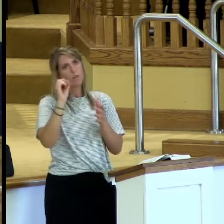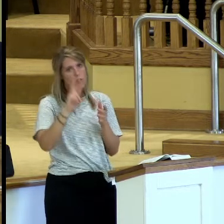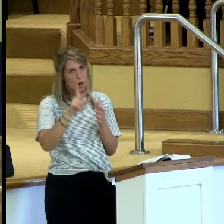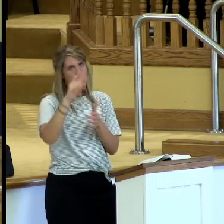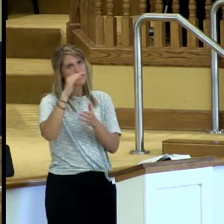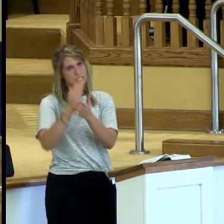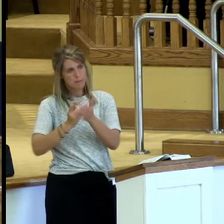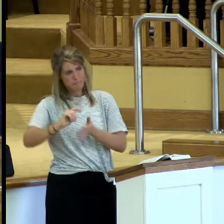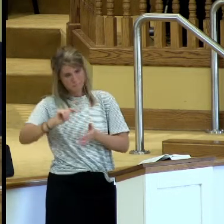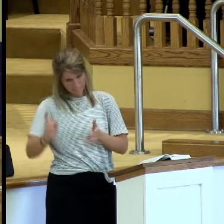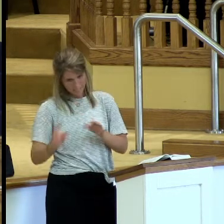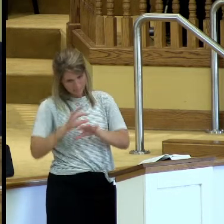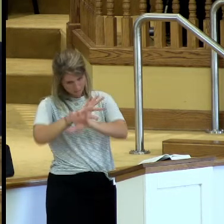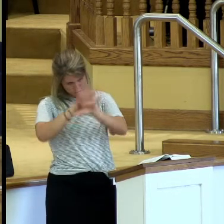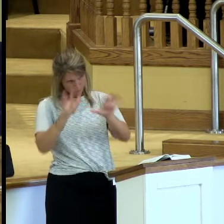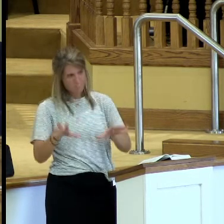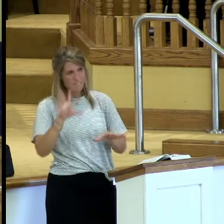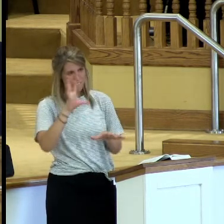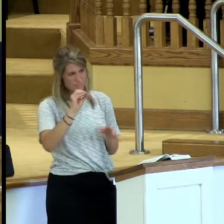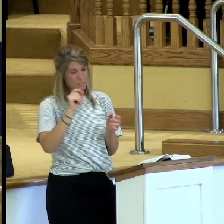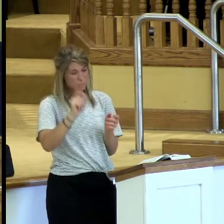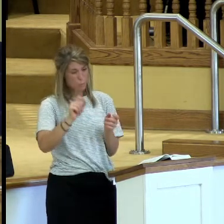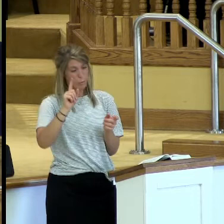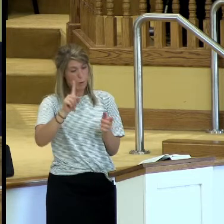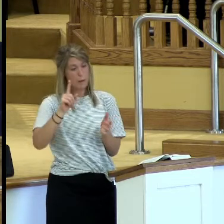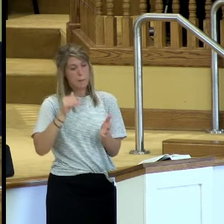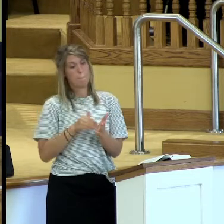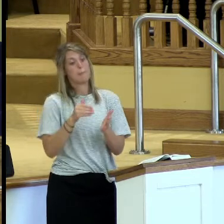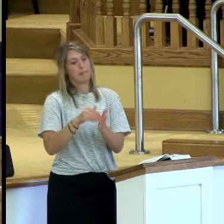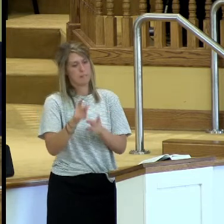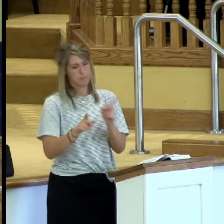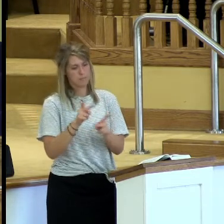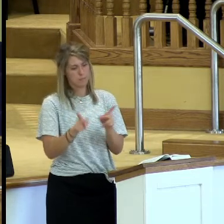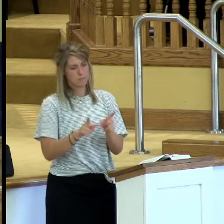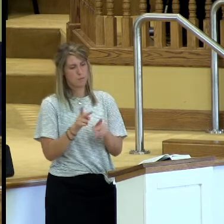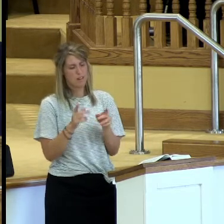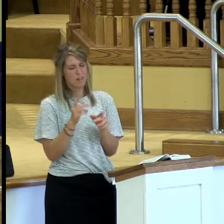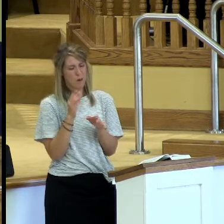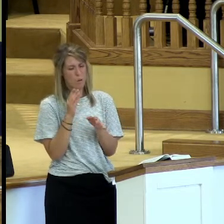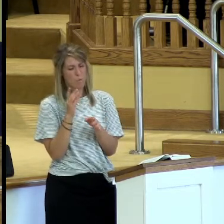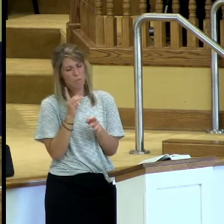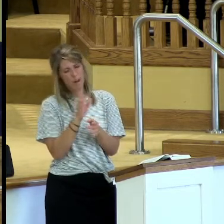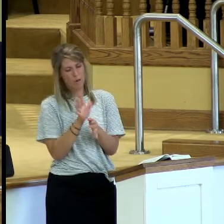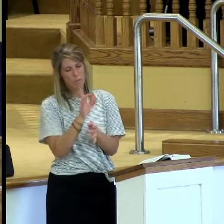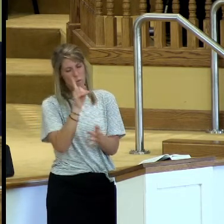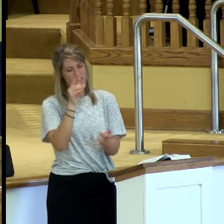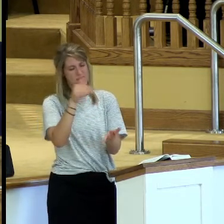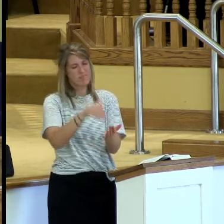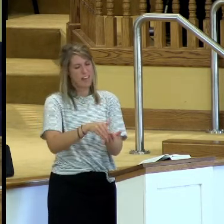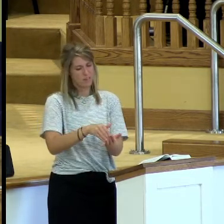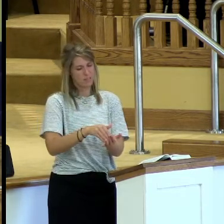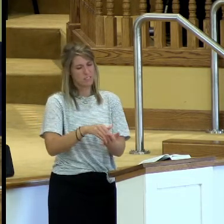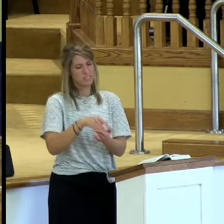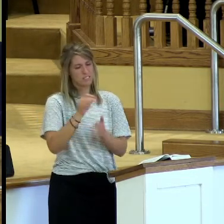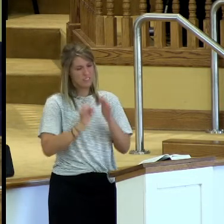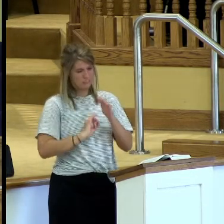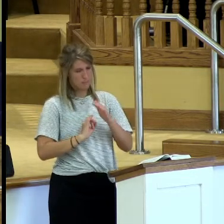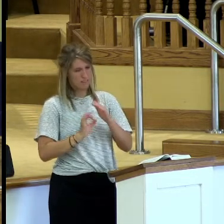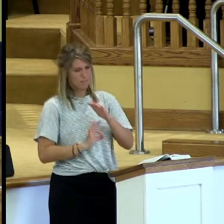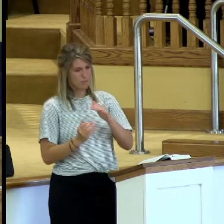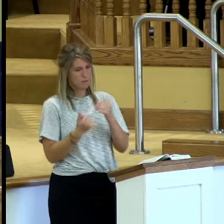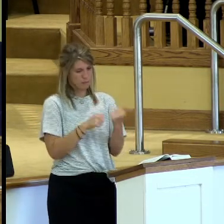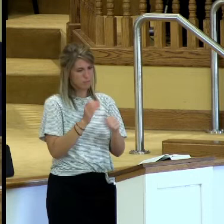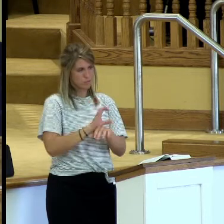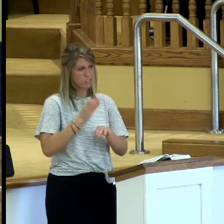Oklahoma and half of Texas, 50.1 million people. A little over 1,000 independent fundamental Baptist churches. There's